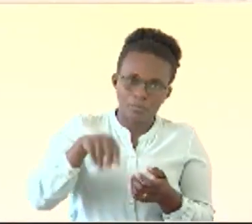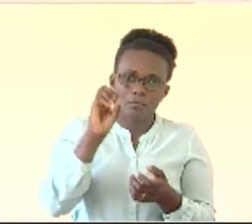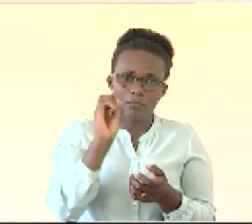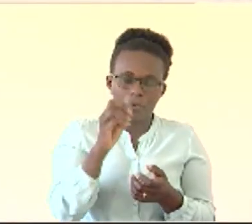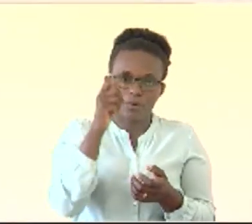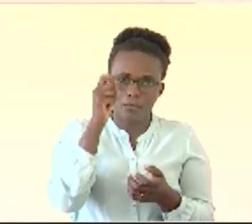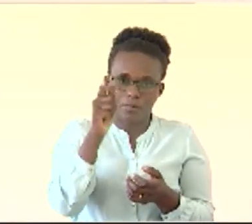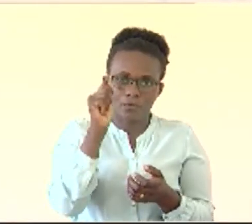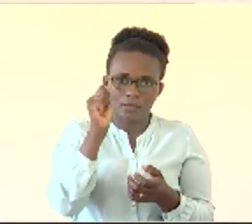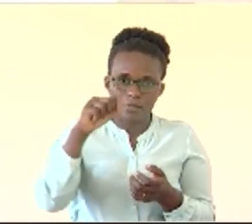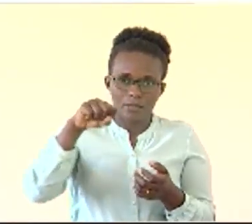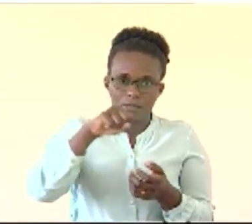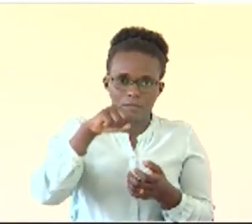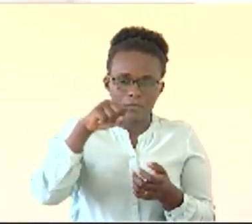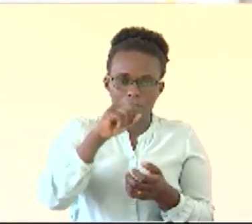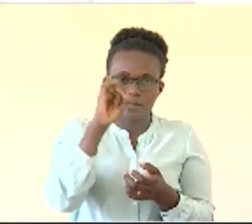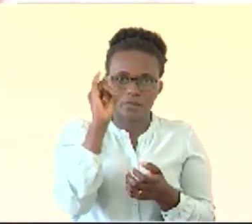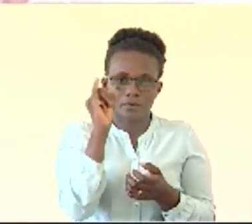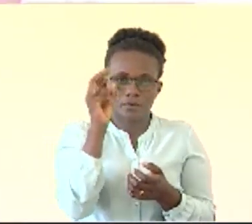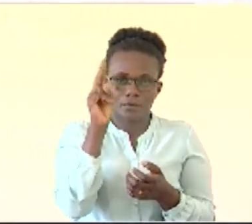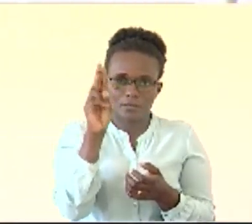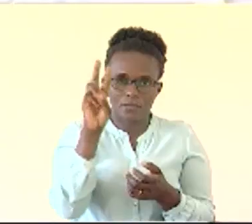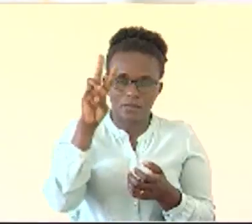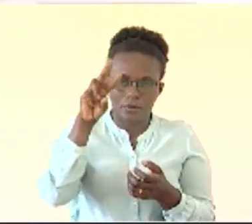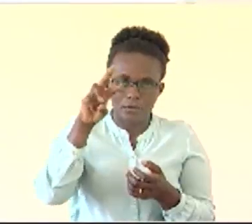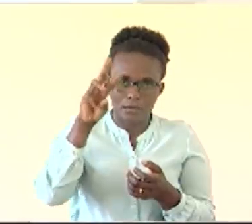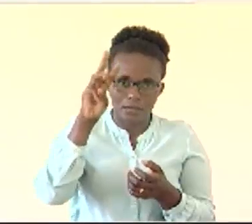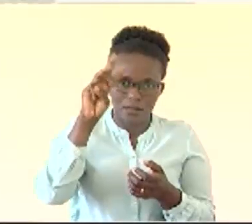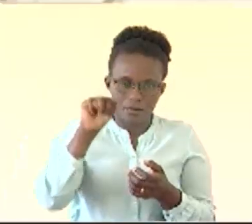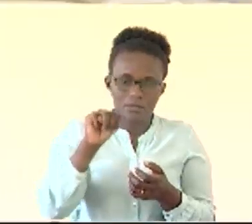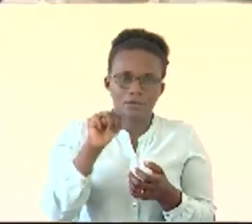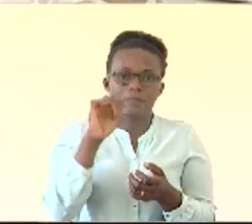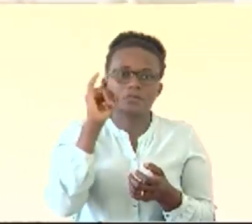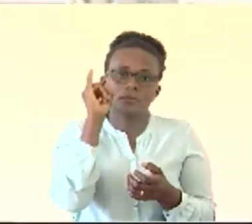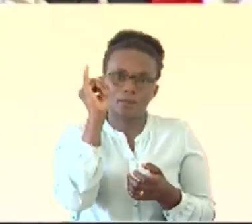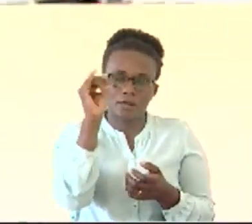in water. So this is a solution which is dilute.